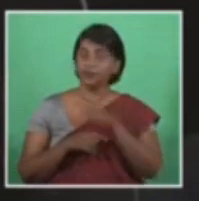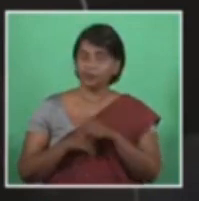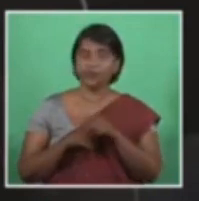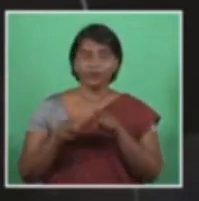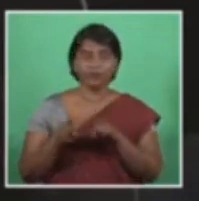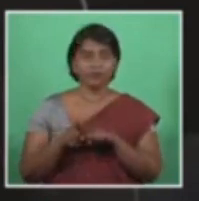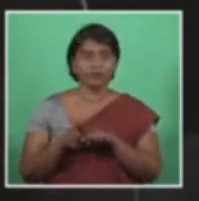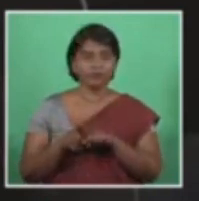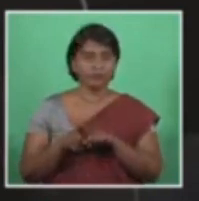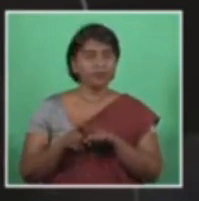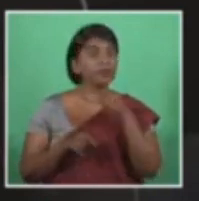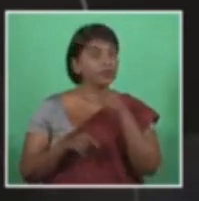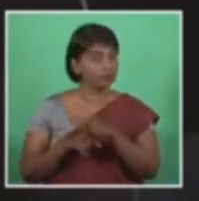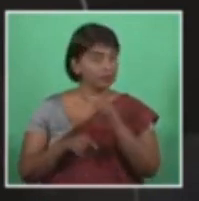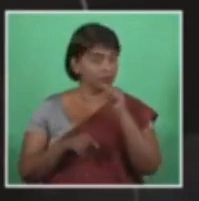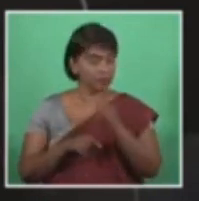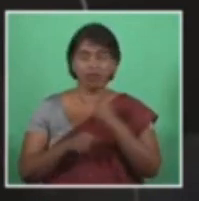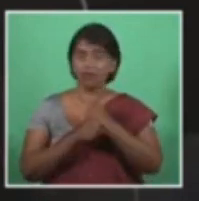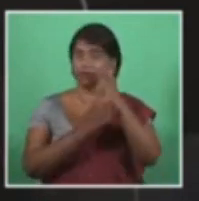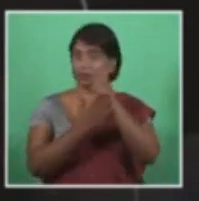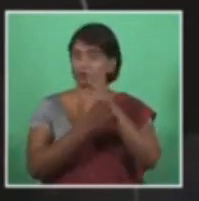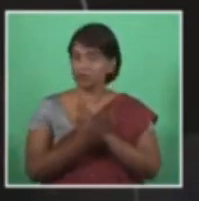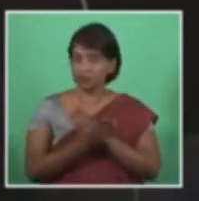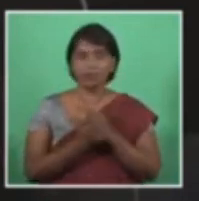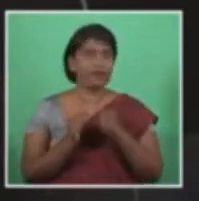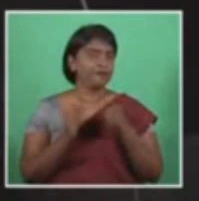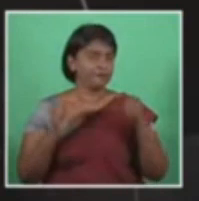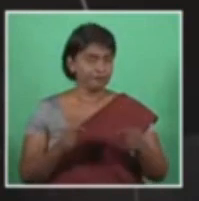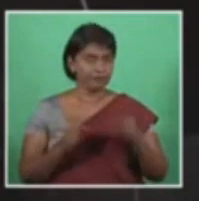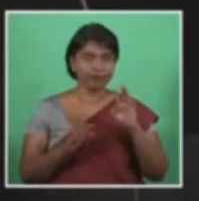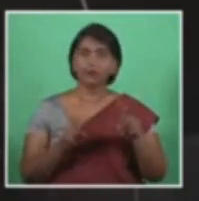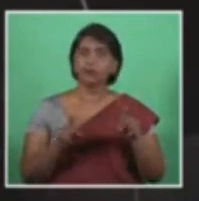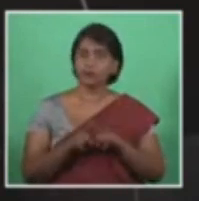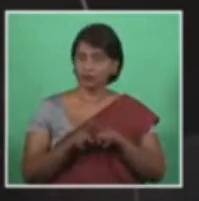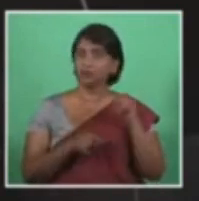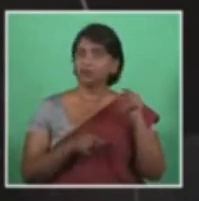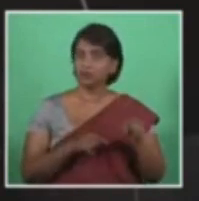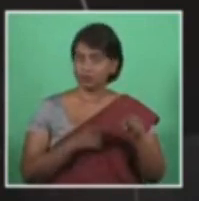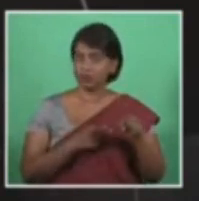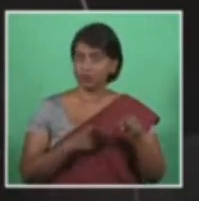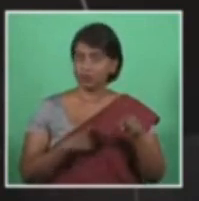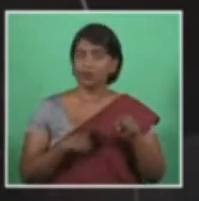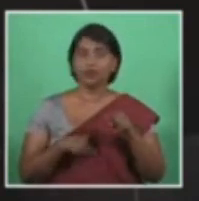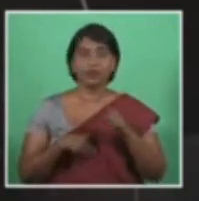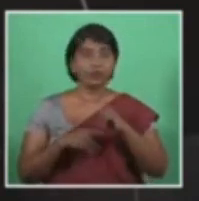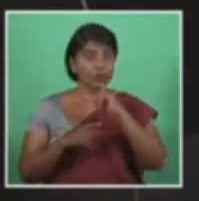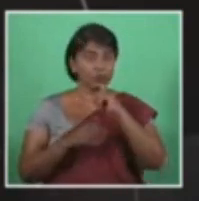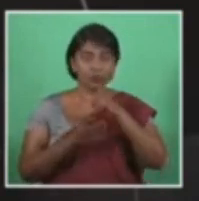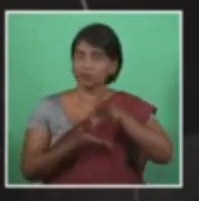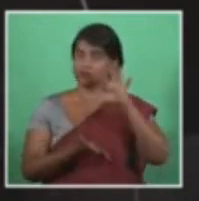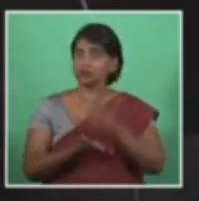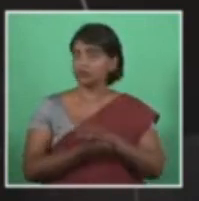unconstitutional and inconsistent was the determination of the Supreme Court. I am not sure whether the Supreme Court has made that kind